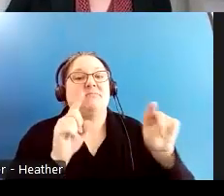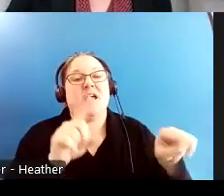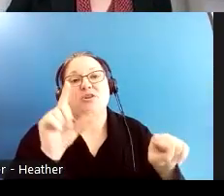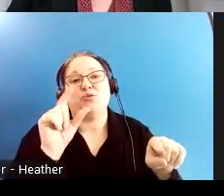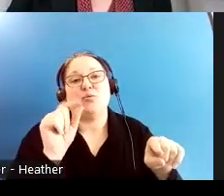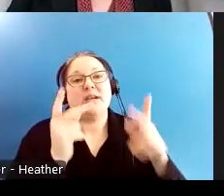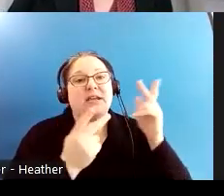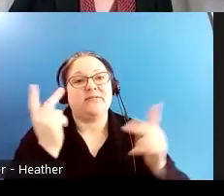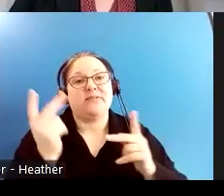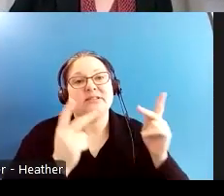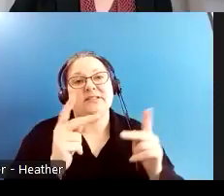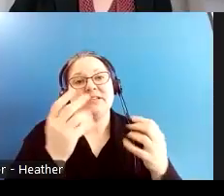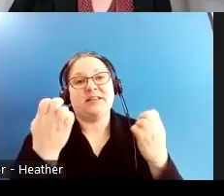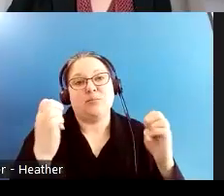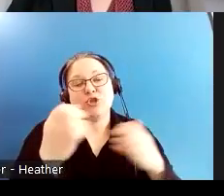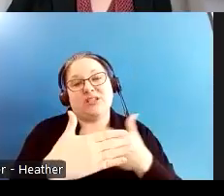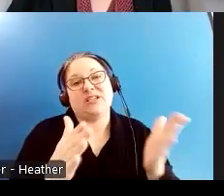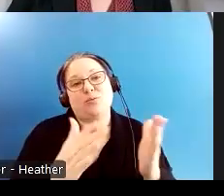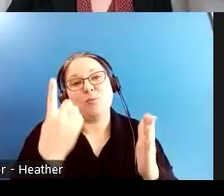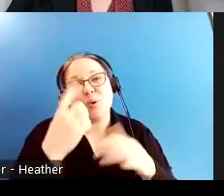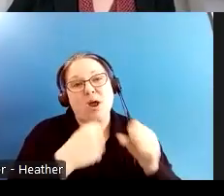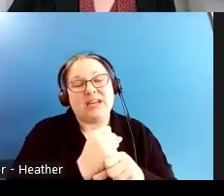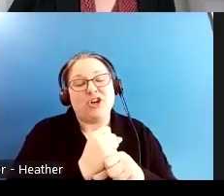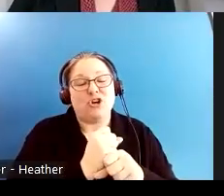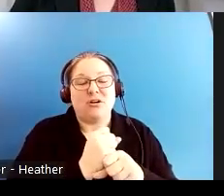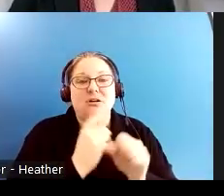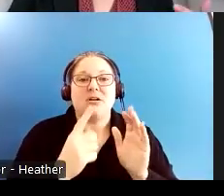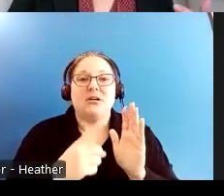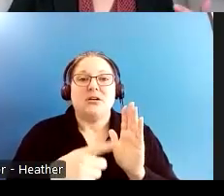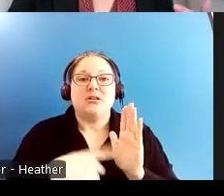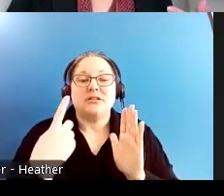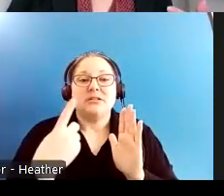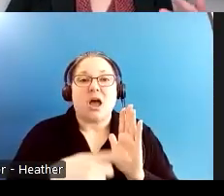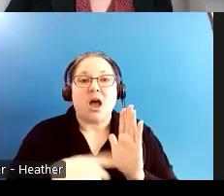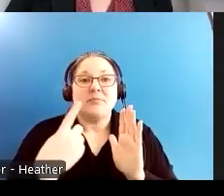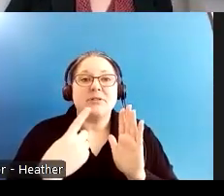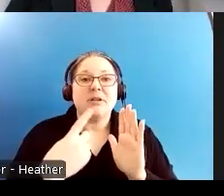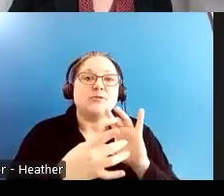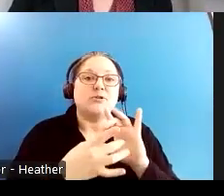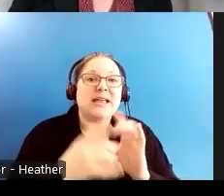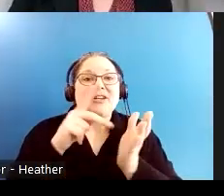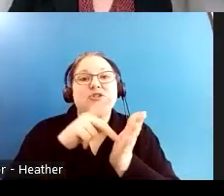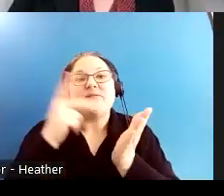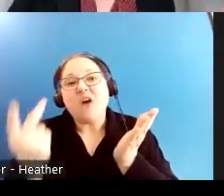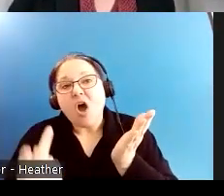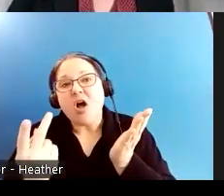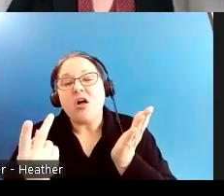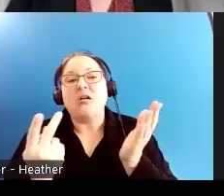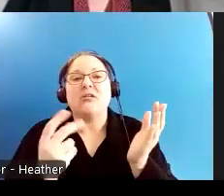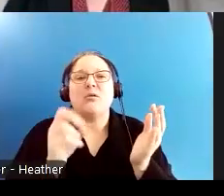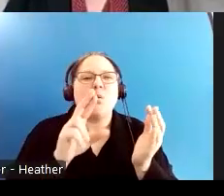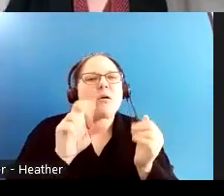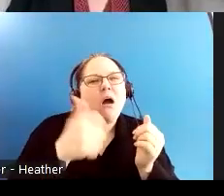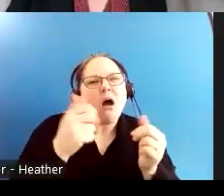ED that year. Sometimes they were also related to falls and other kind of issues that